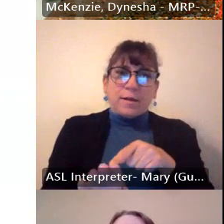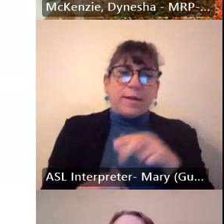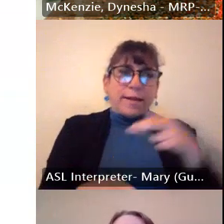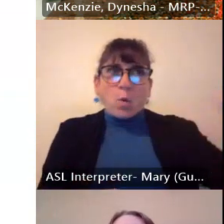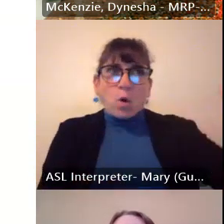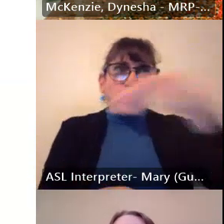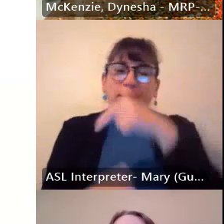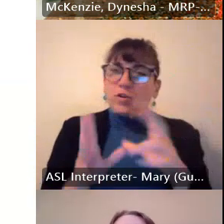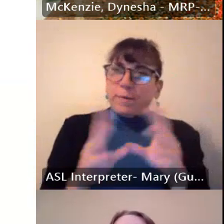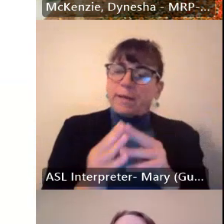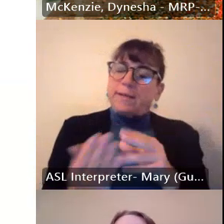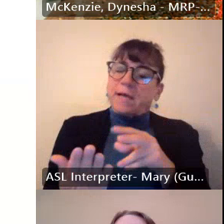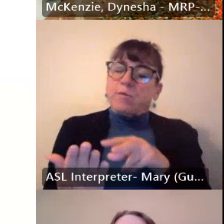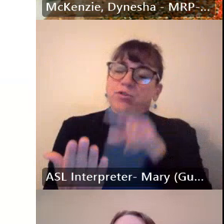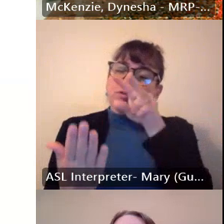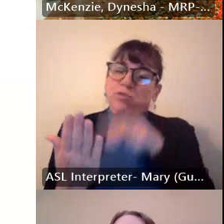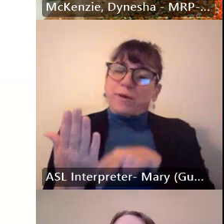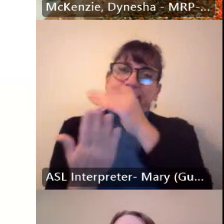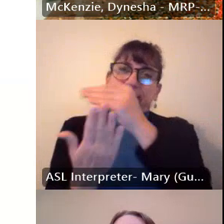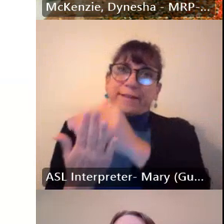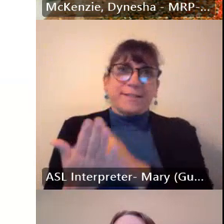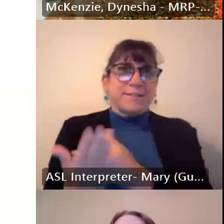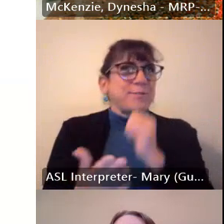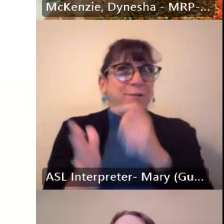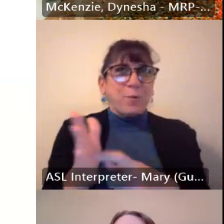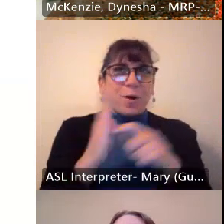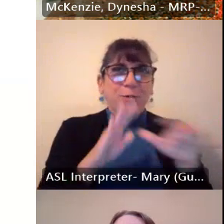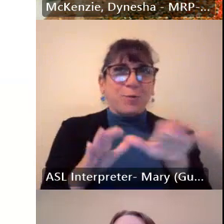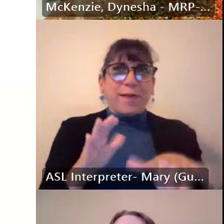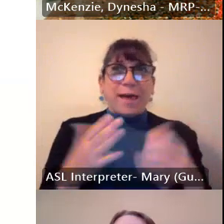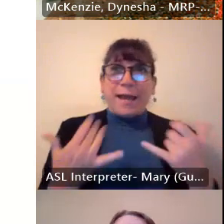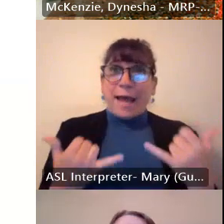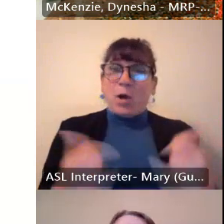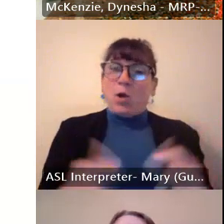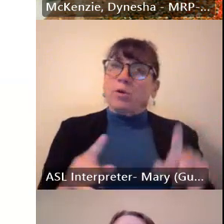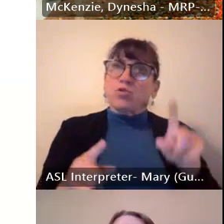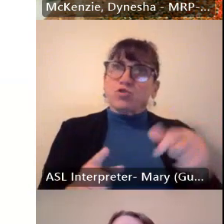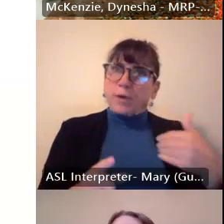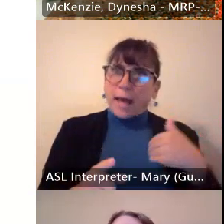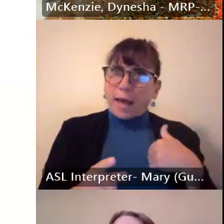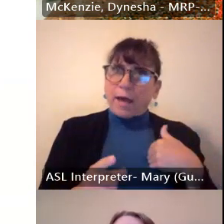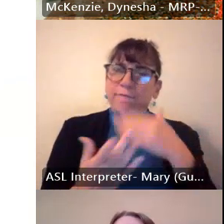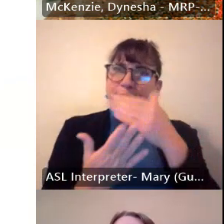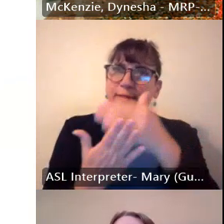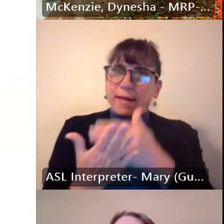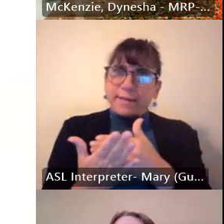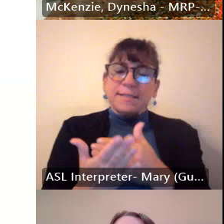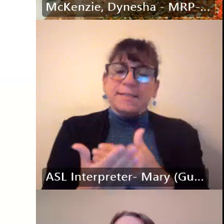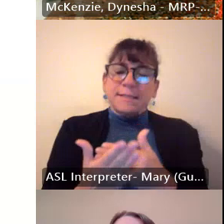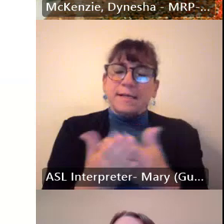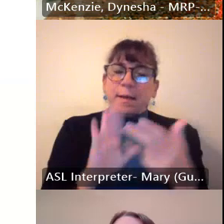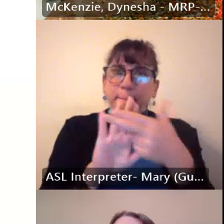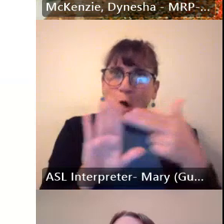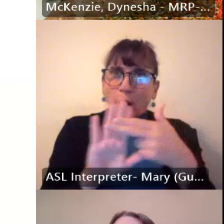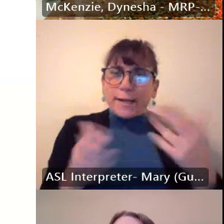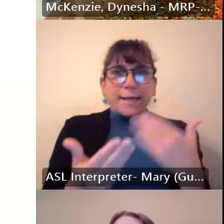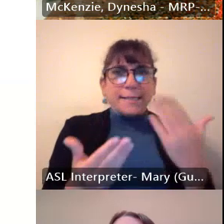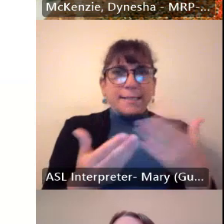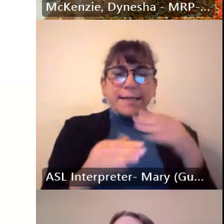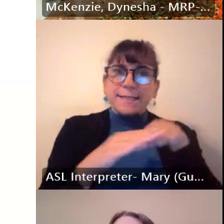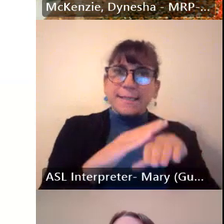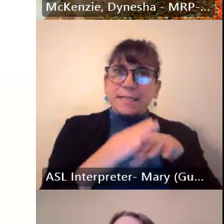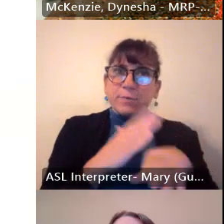I could just flip to it. You don't have to do that now, but you should certainly have it bookmarked and easily accessible if you ever want to go